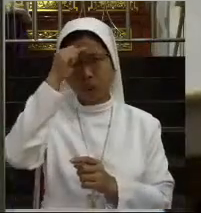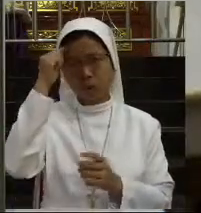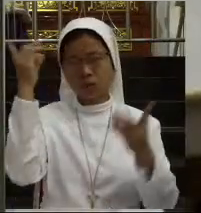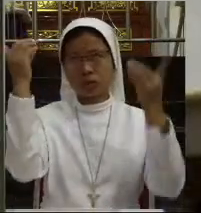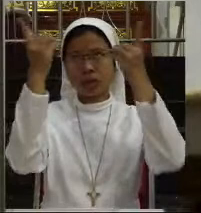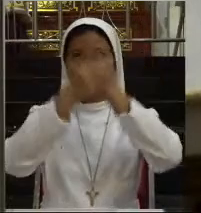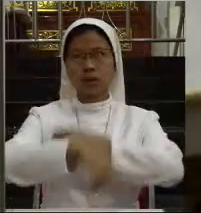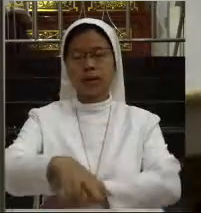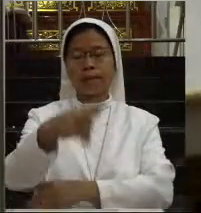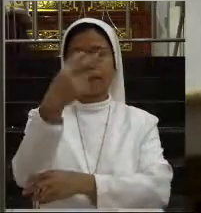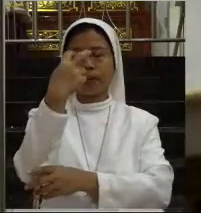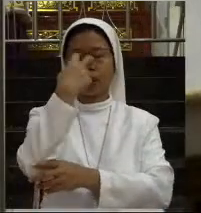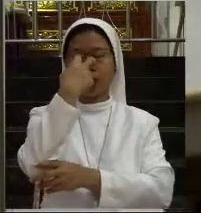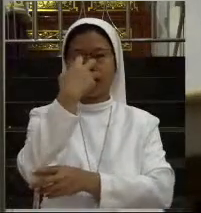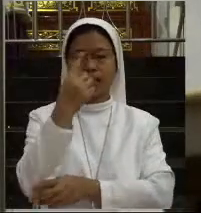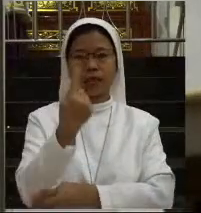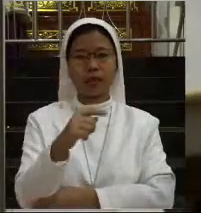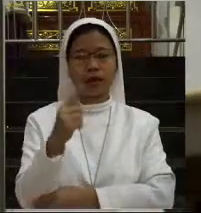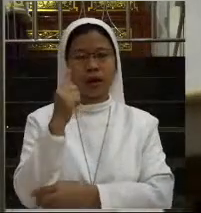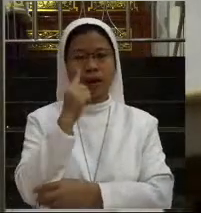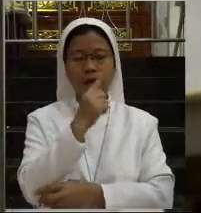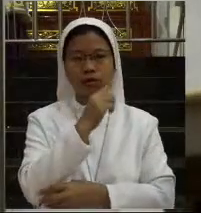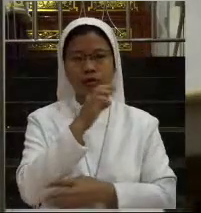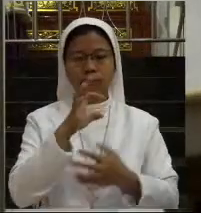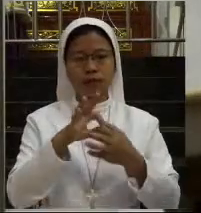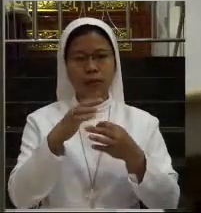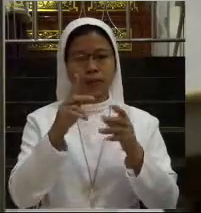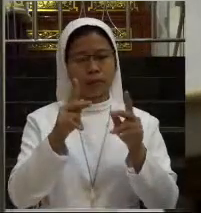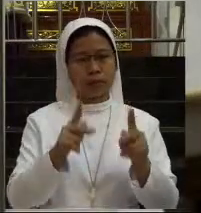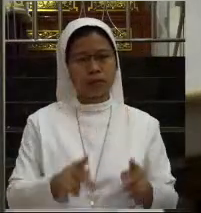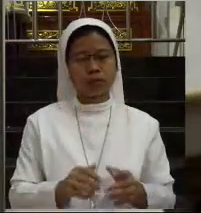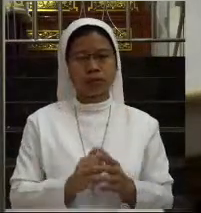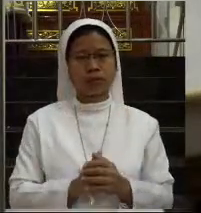has blinded his eyes.